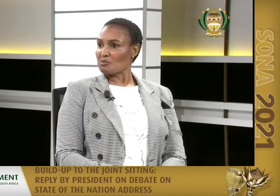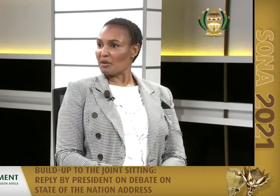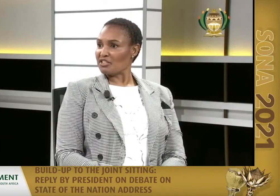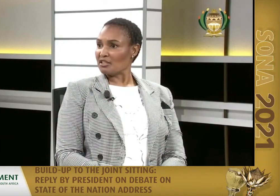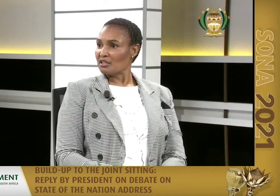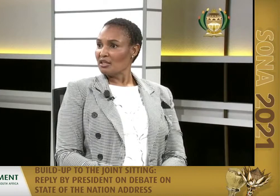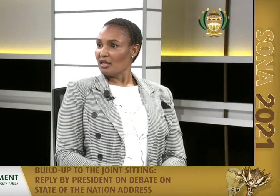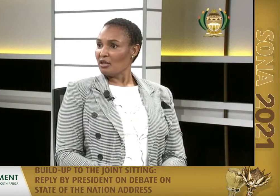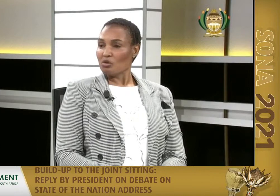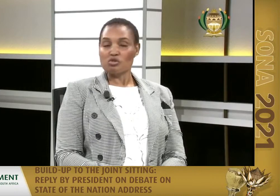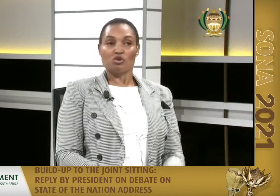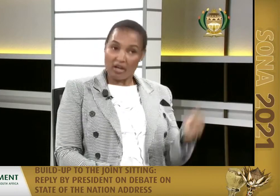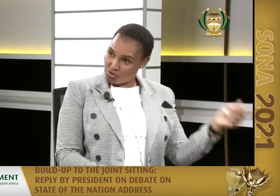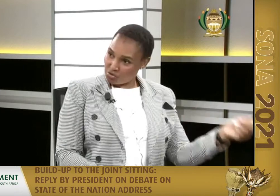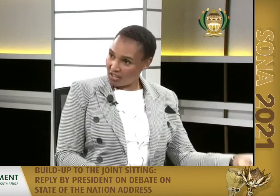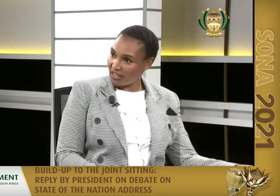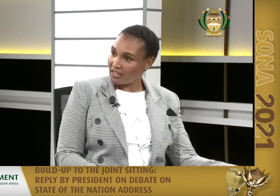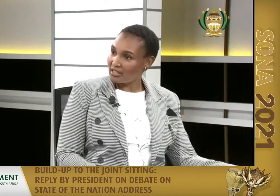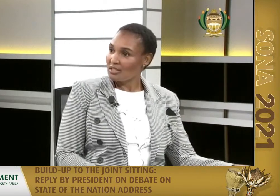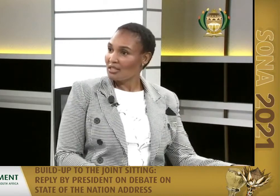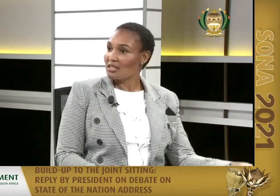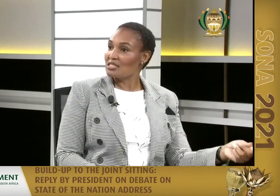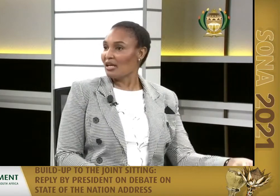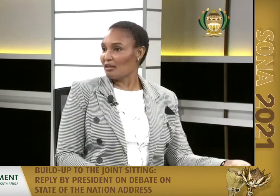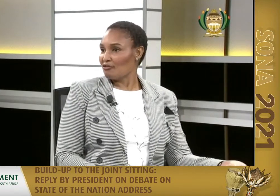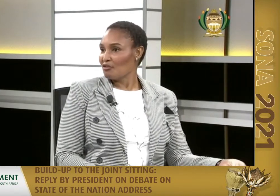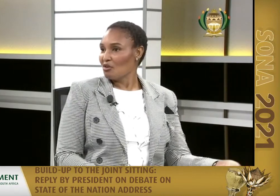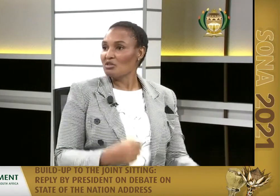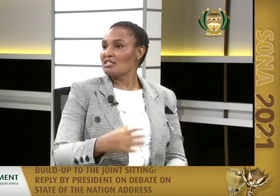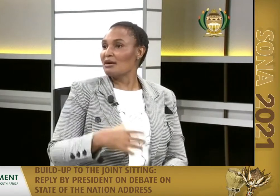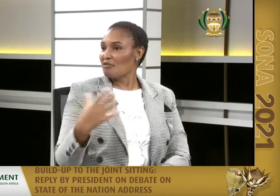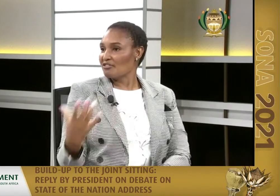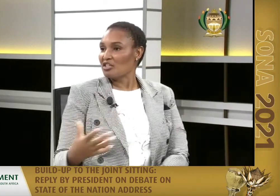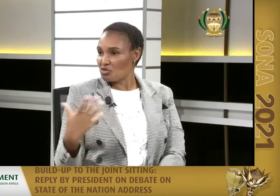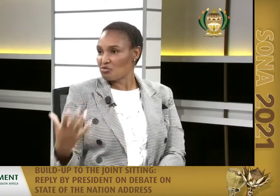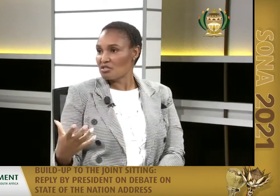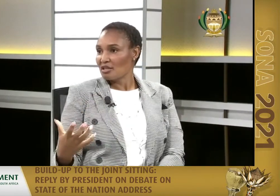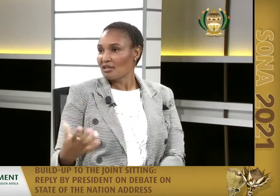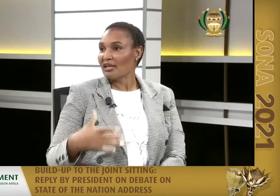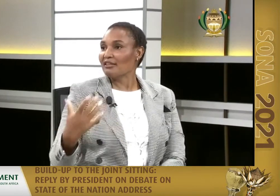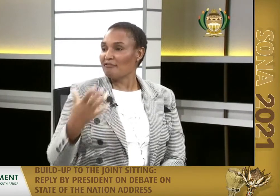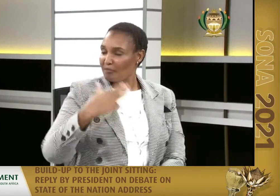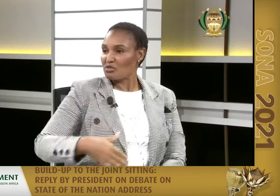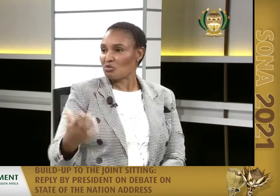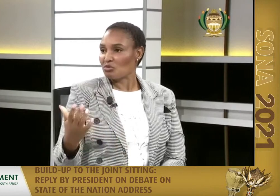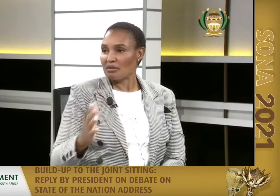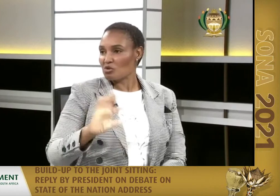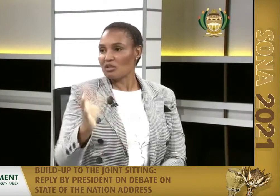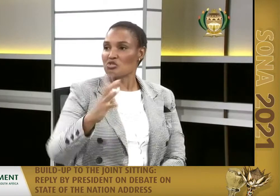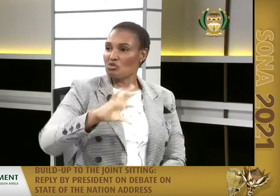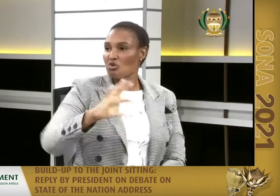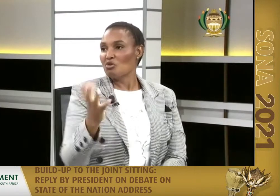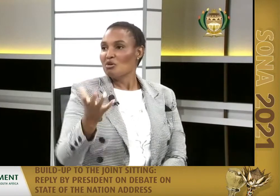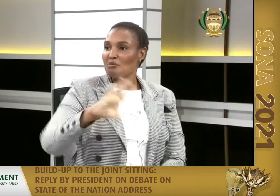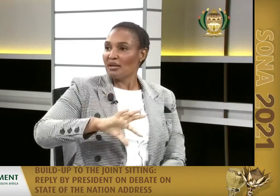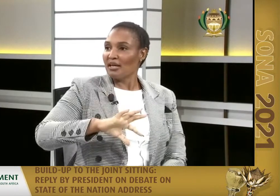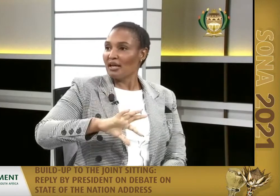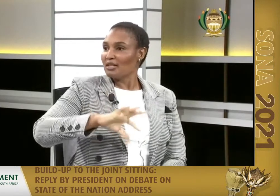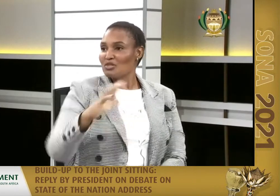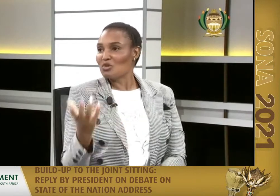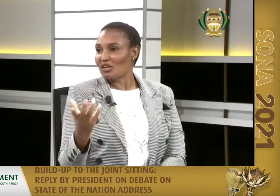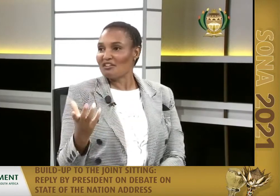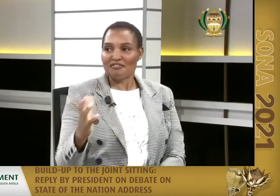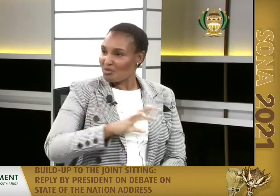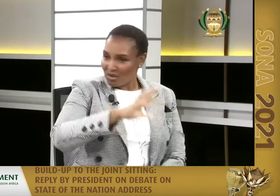wrong with this budget, and also adjudicate itself on some of the issues that they've passed through them. So there's no